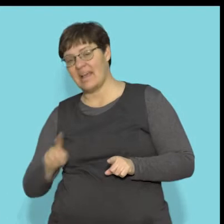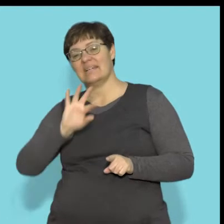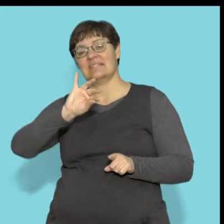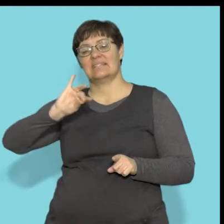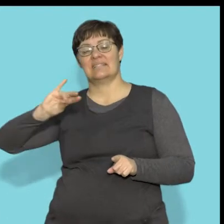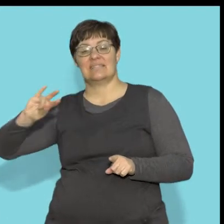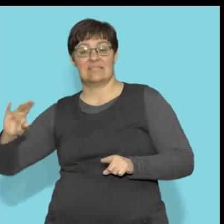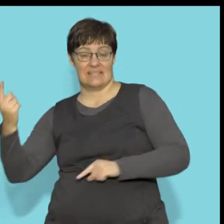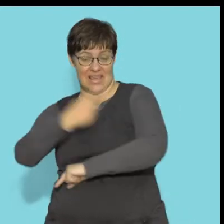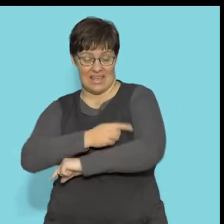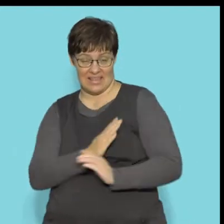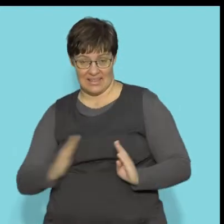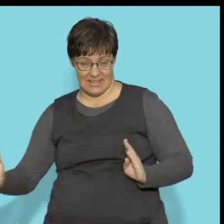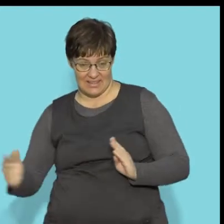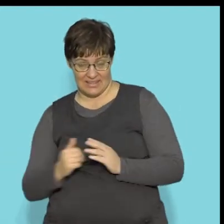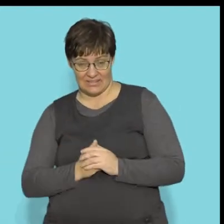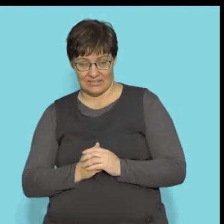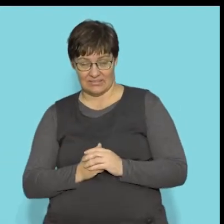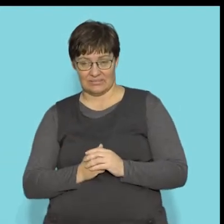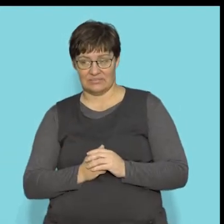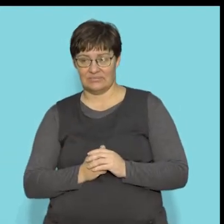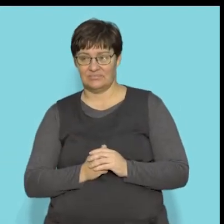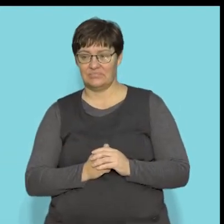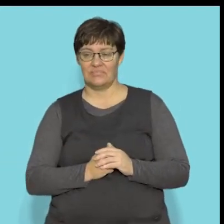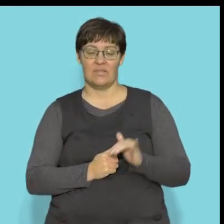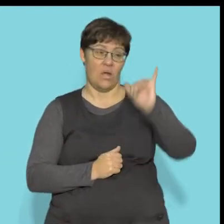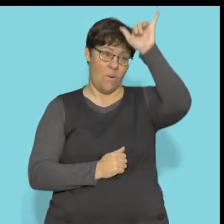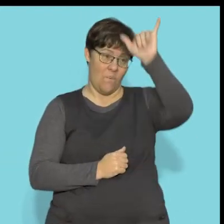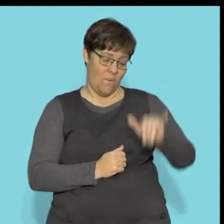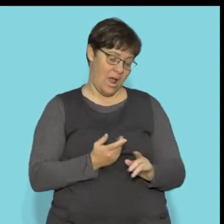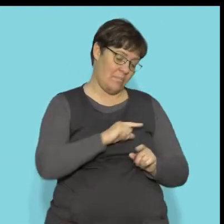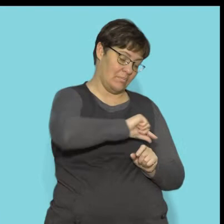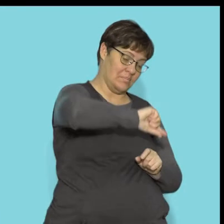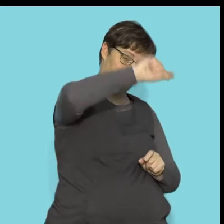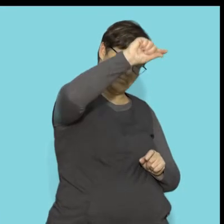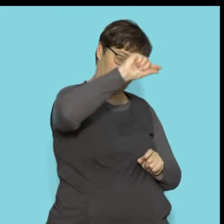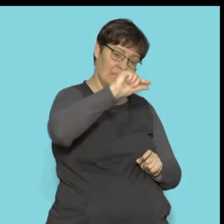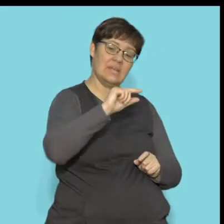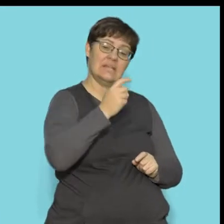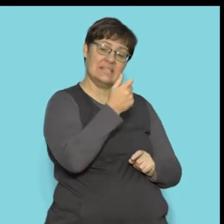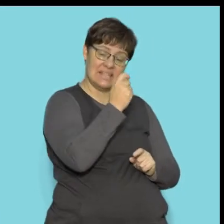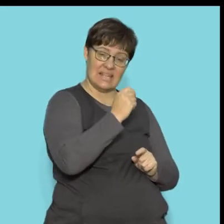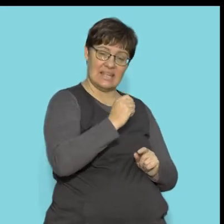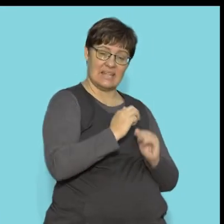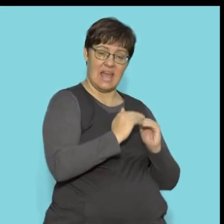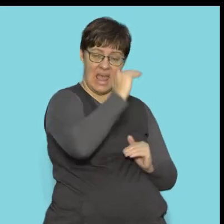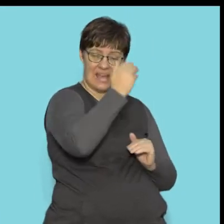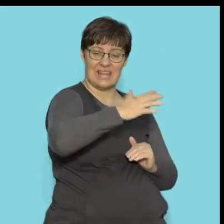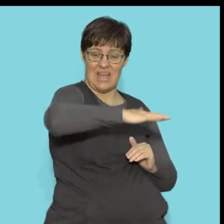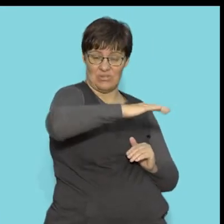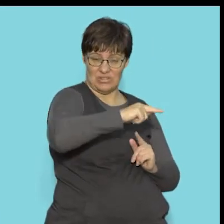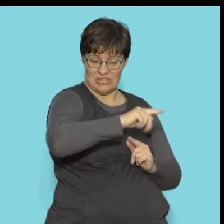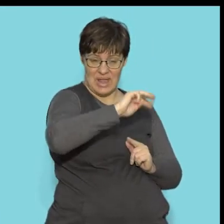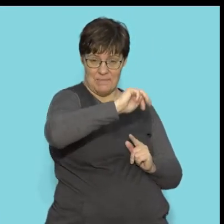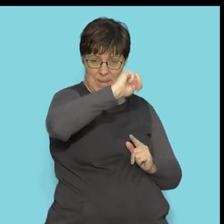various days. I'm showing on my y-axis height of seedling, average height,